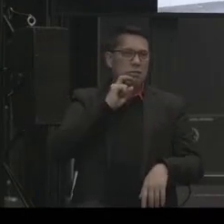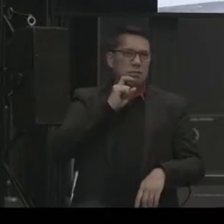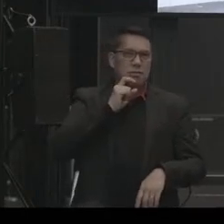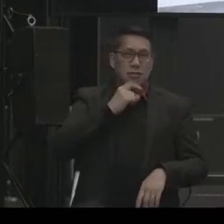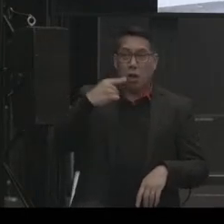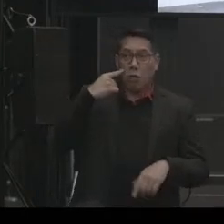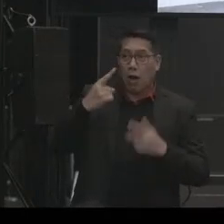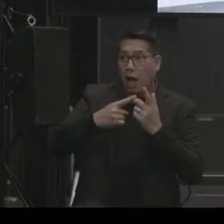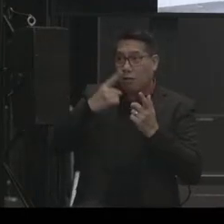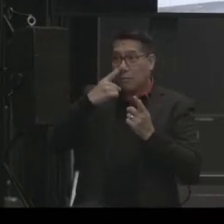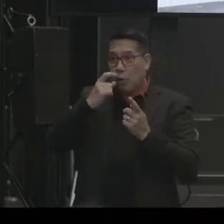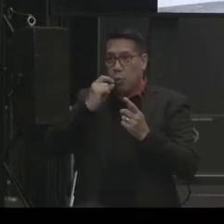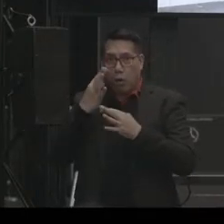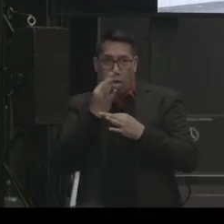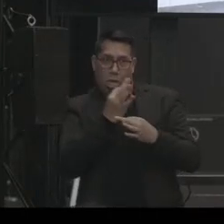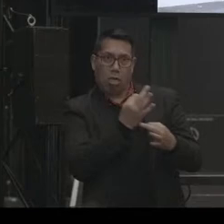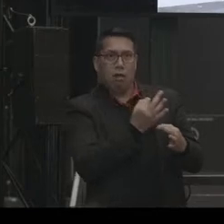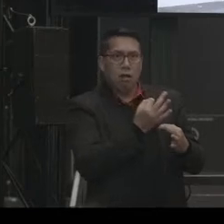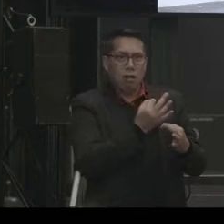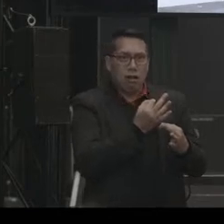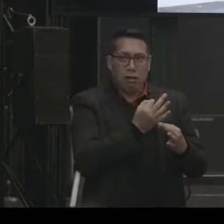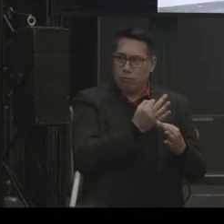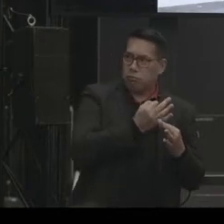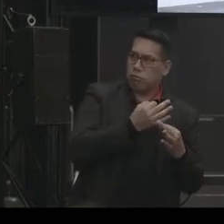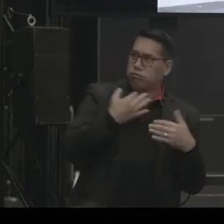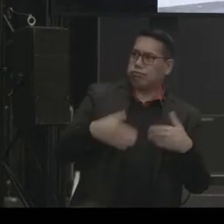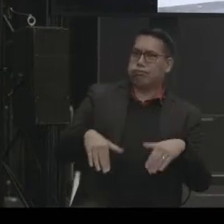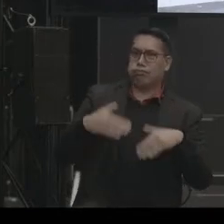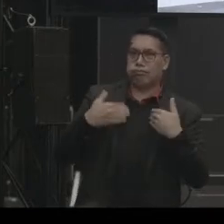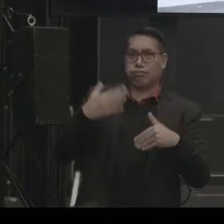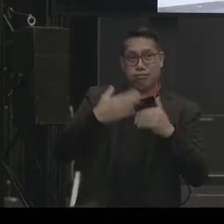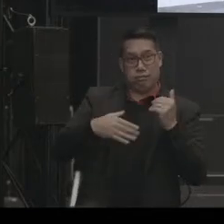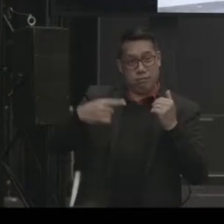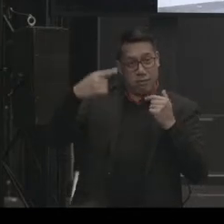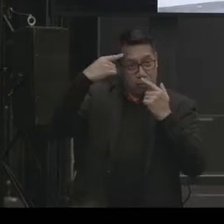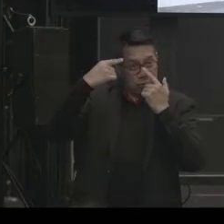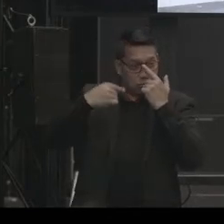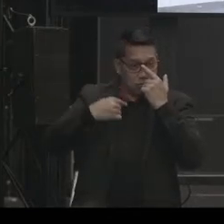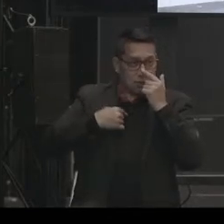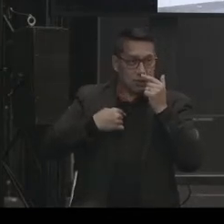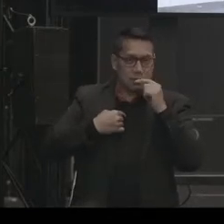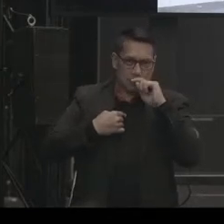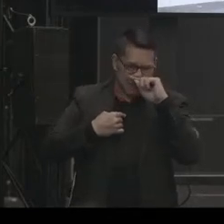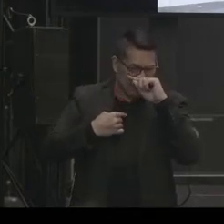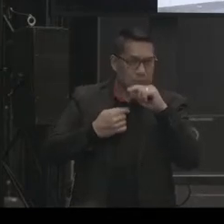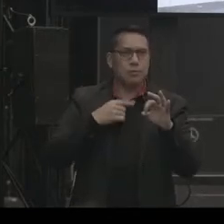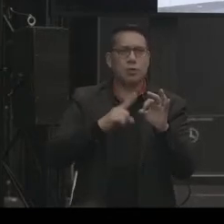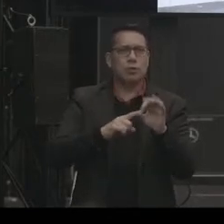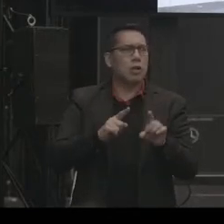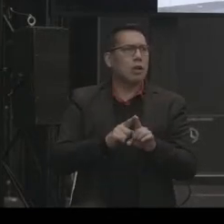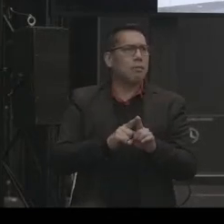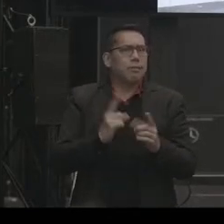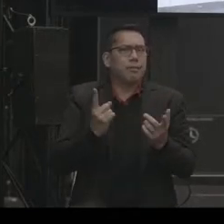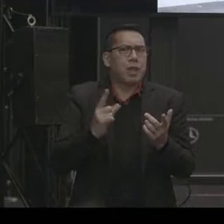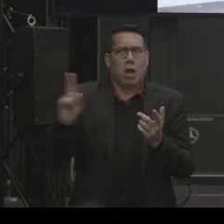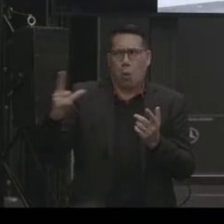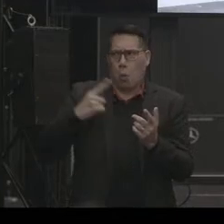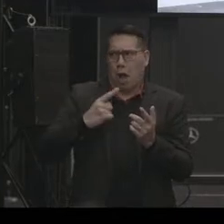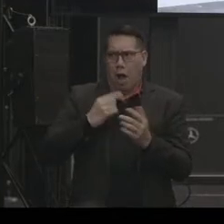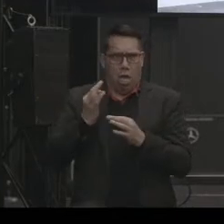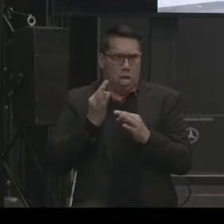other people to be drawn in as much as they have been. And it is a question of, like, what are they drawn